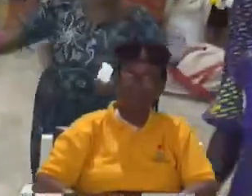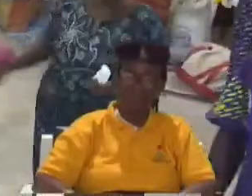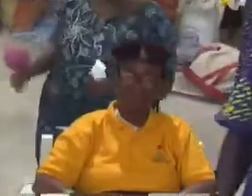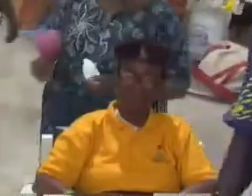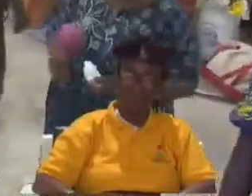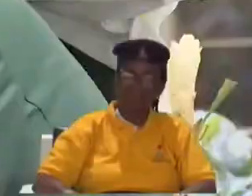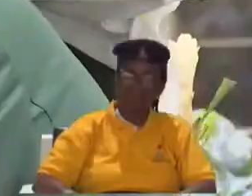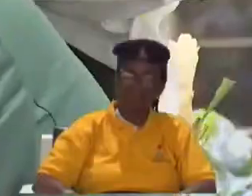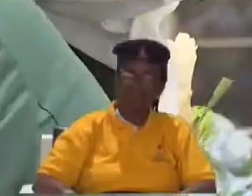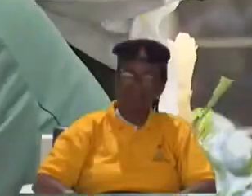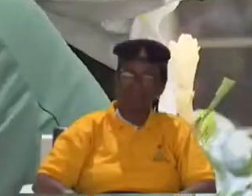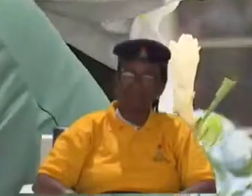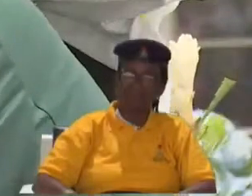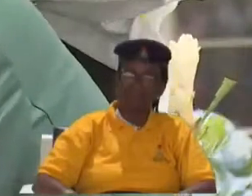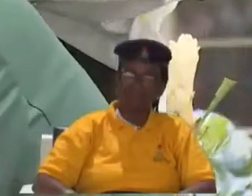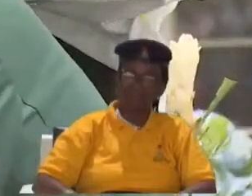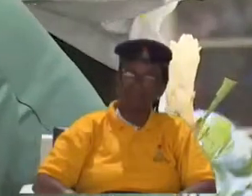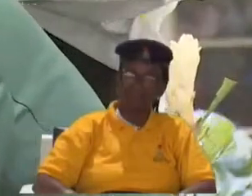We give you